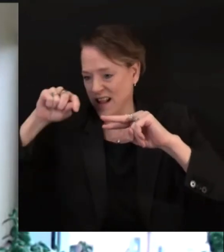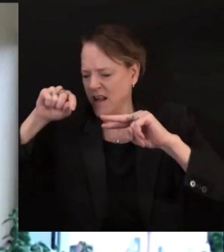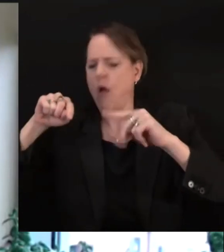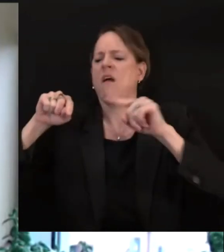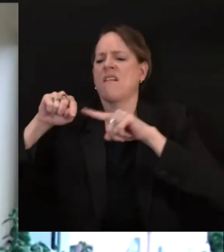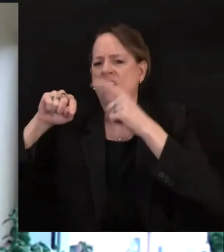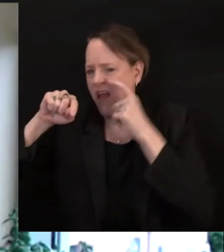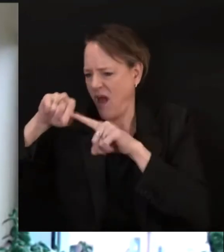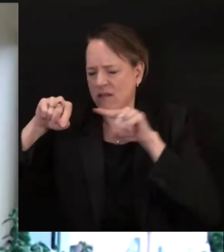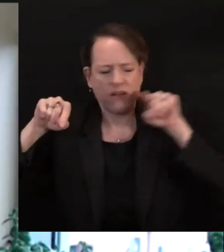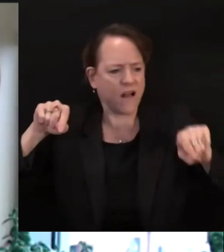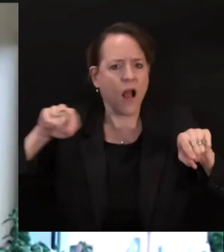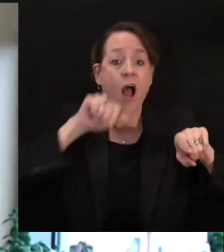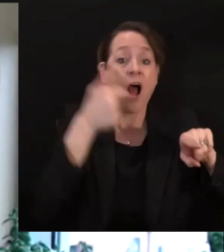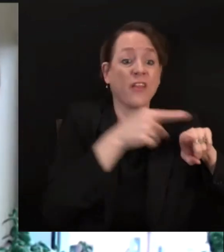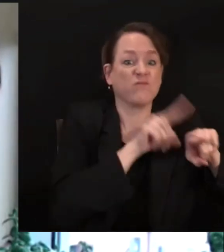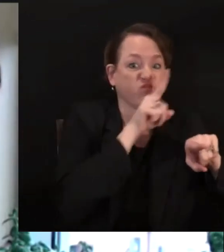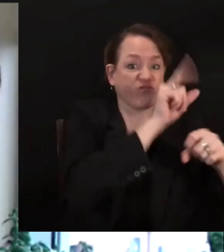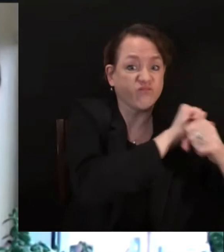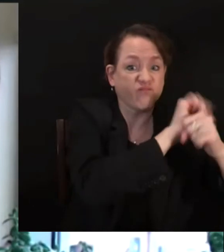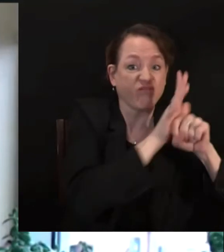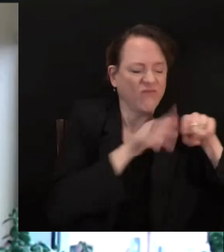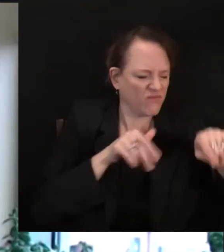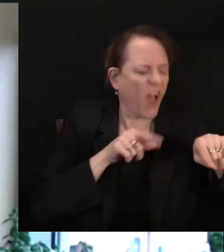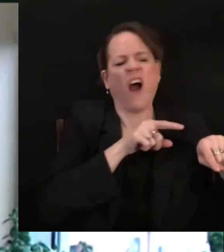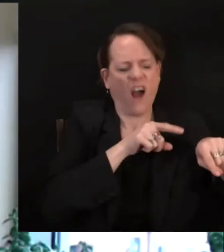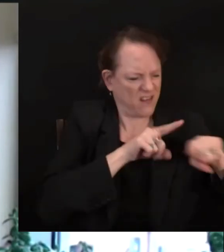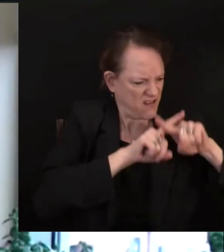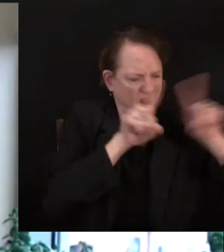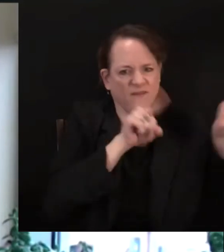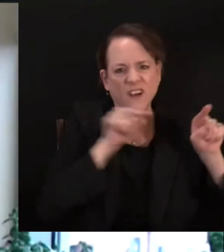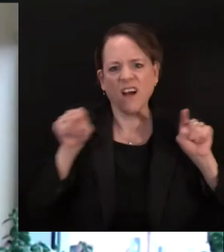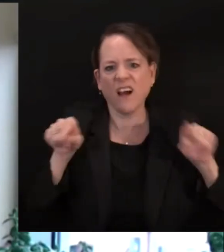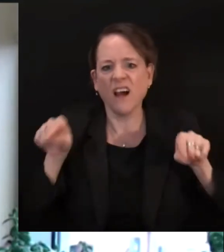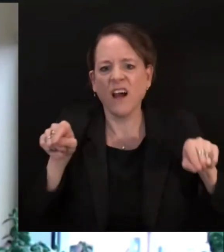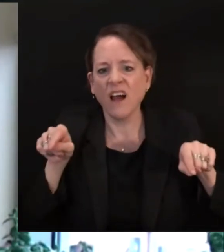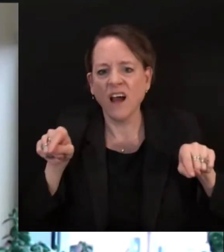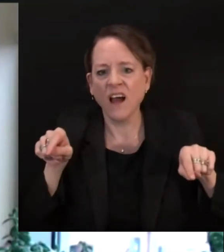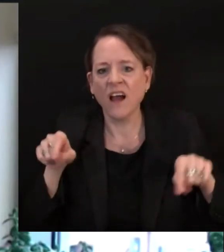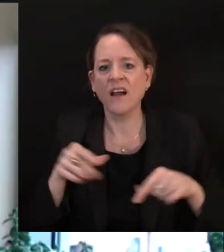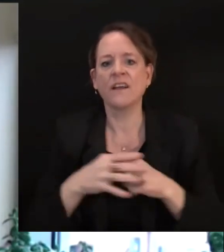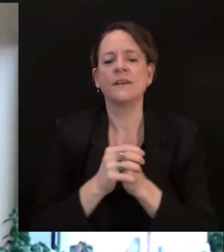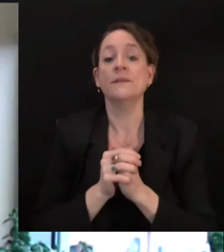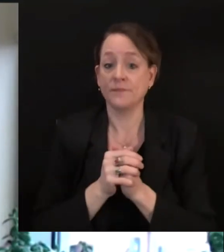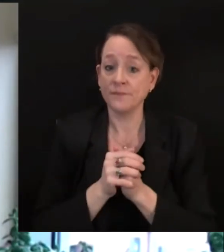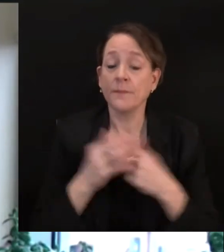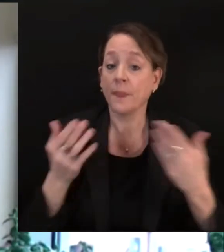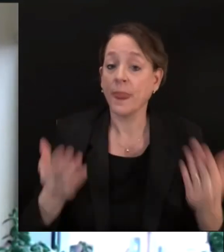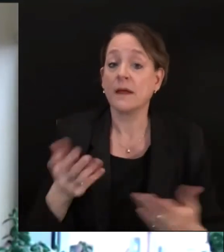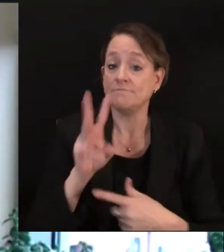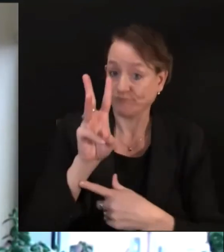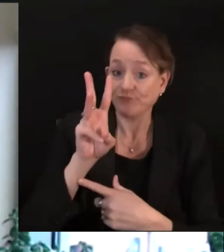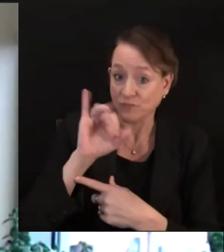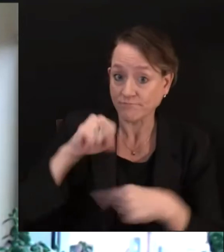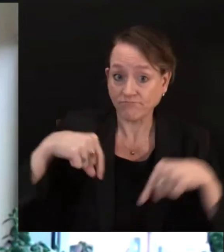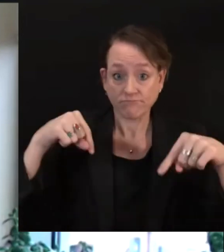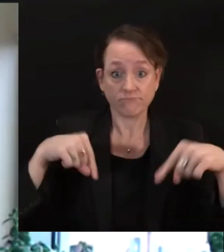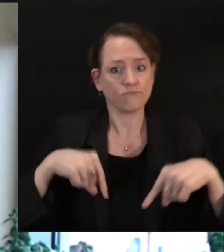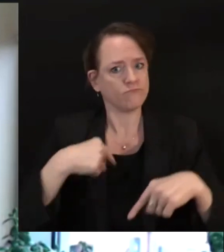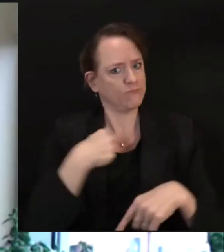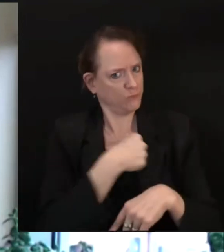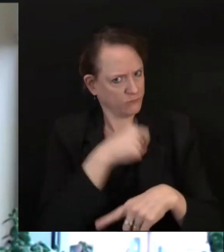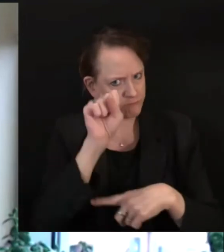on a routine basis, but on a relatively small proportion of the tests that get performed. It's been